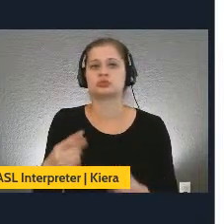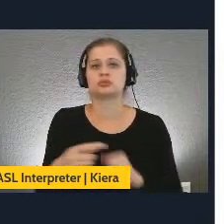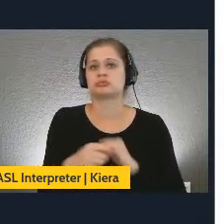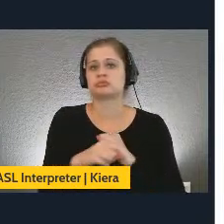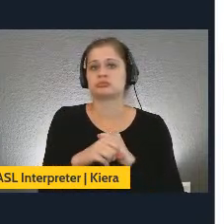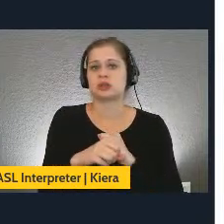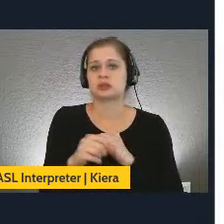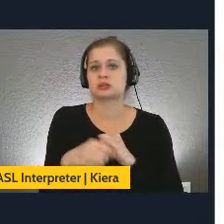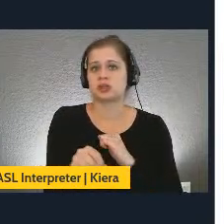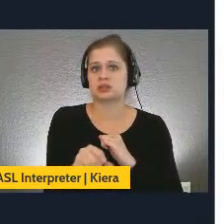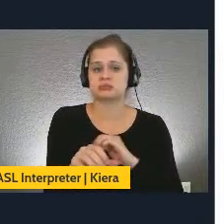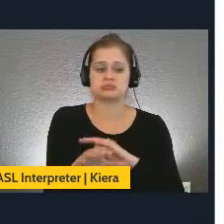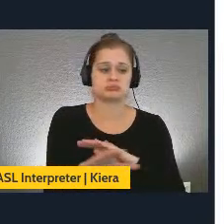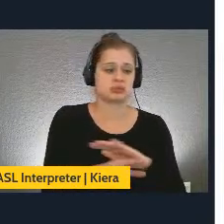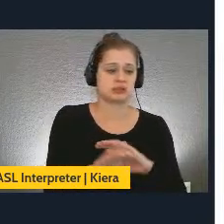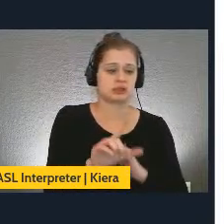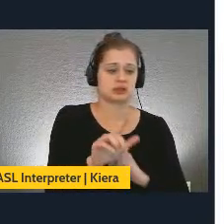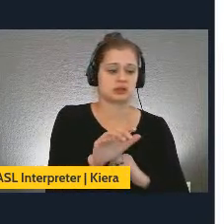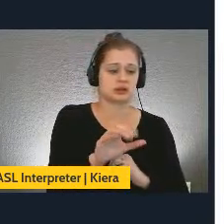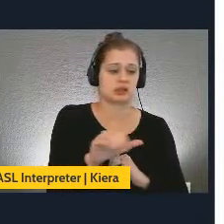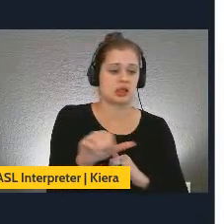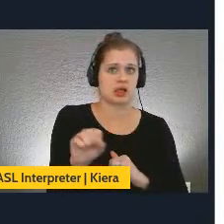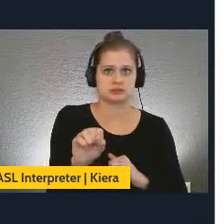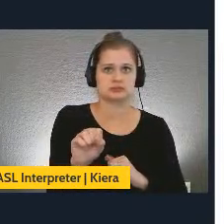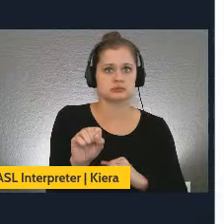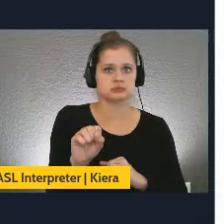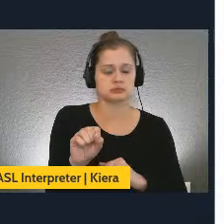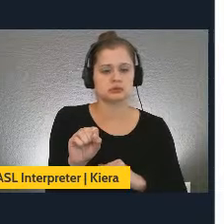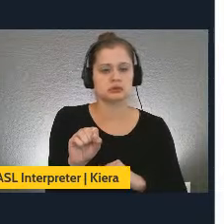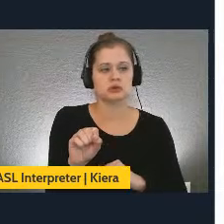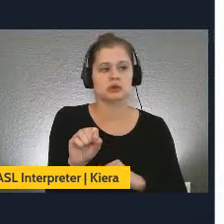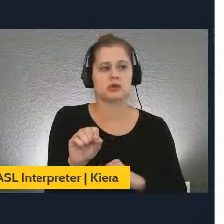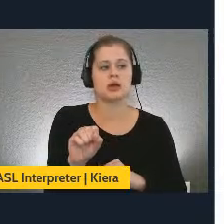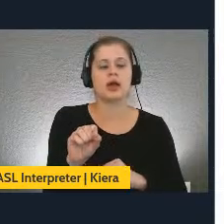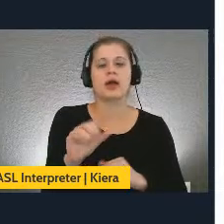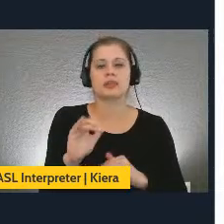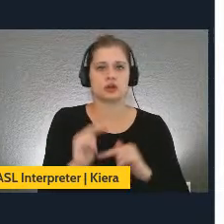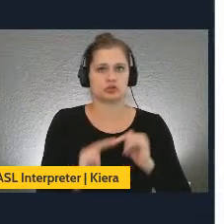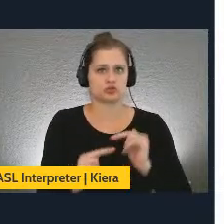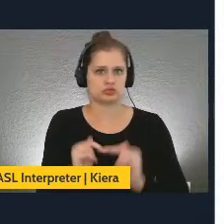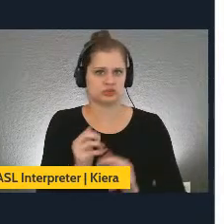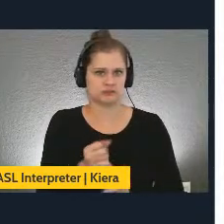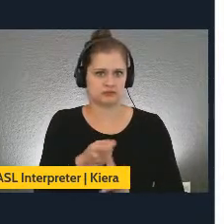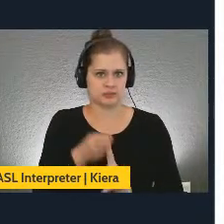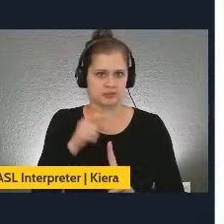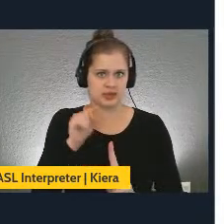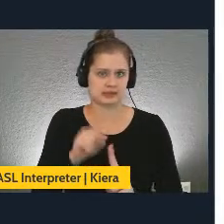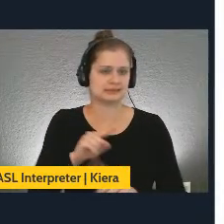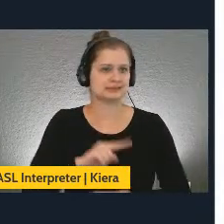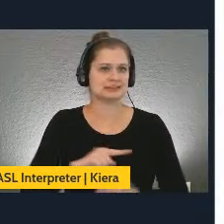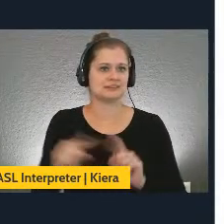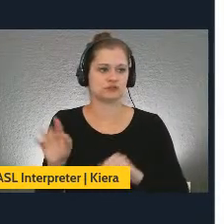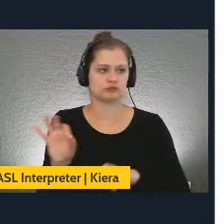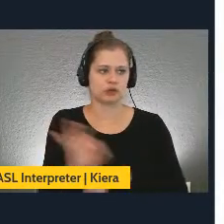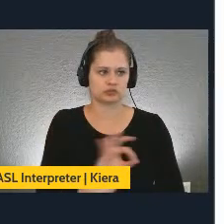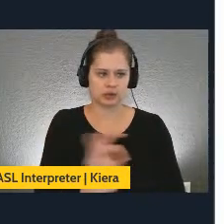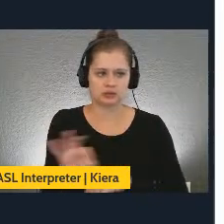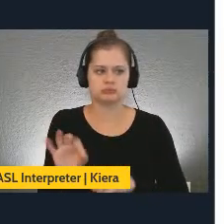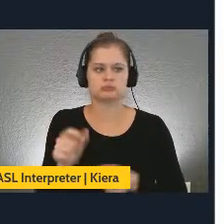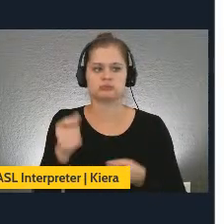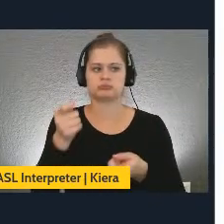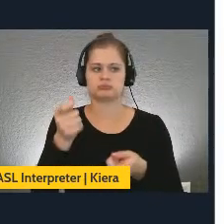base class, overriding this method, and the construct you get out of that has a different functionality and like is adjusted